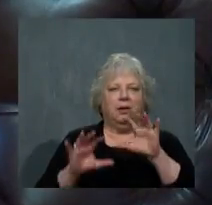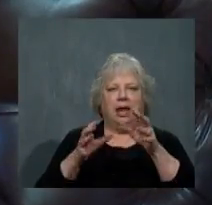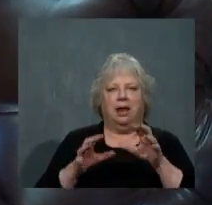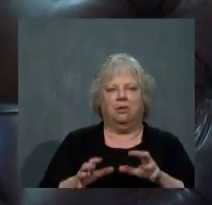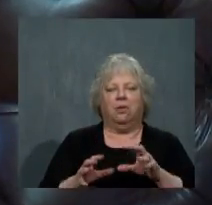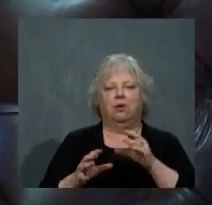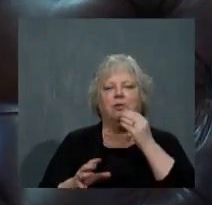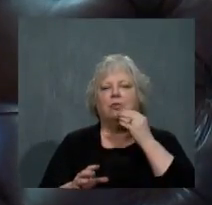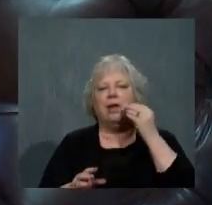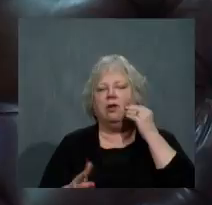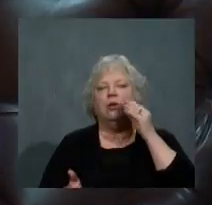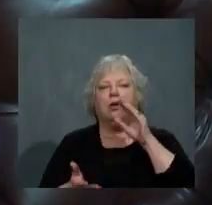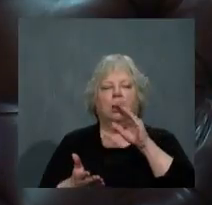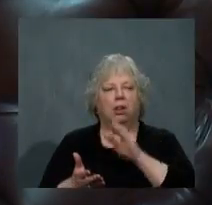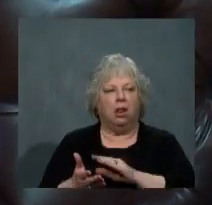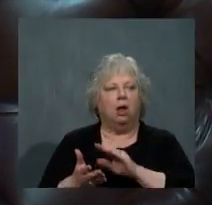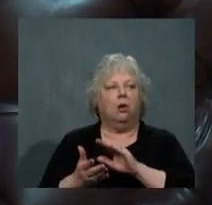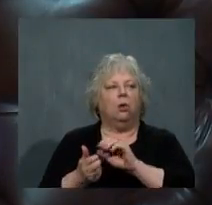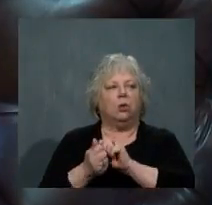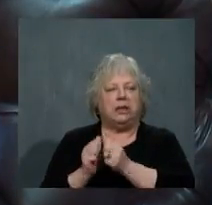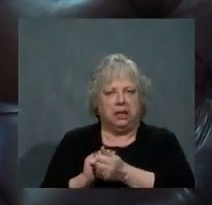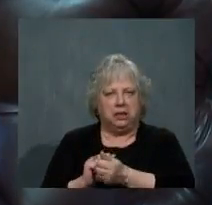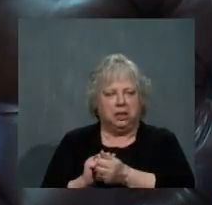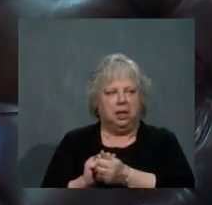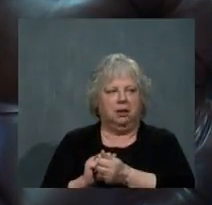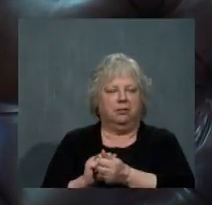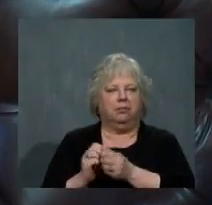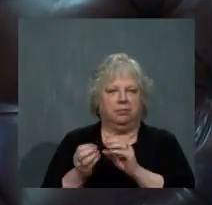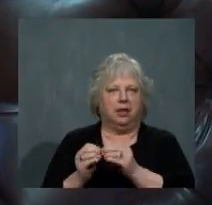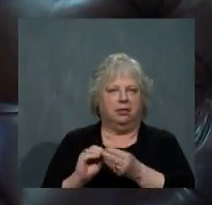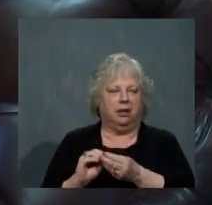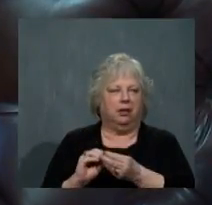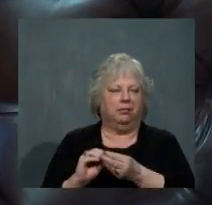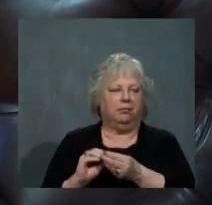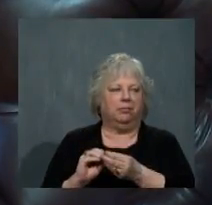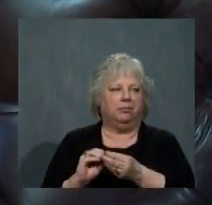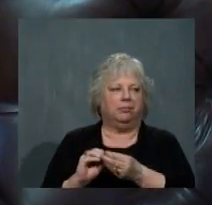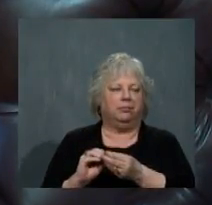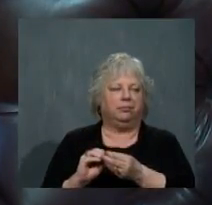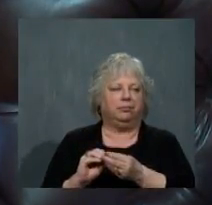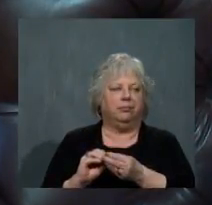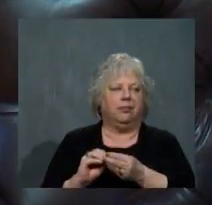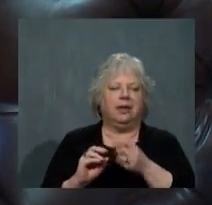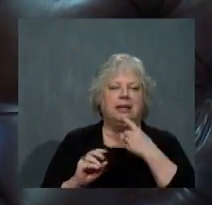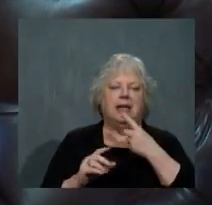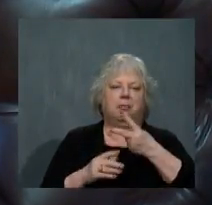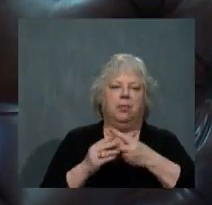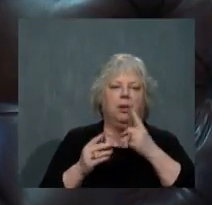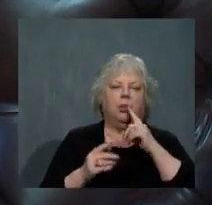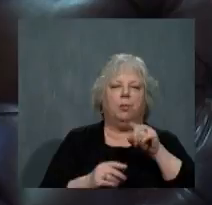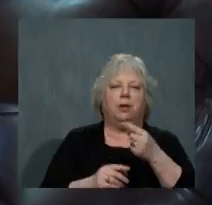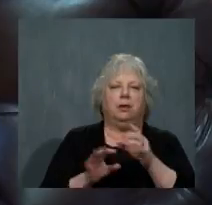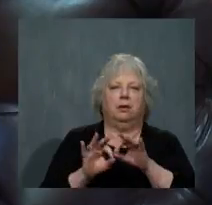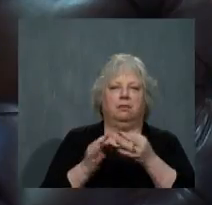as residential low density, and it says that there'll be single-family homes not